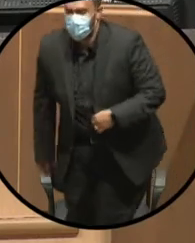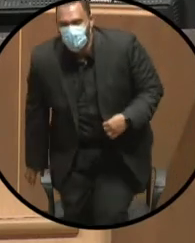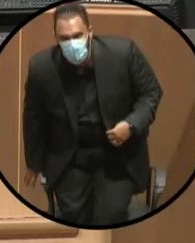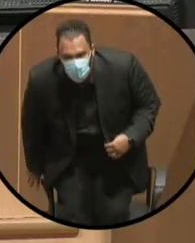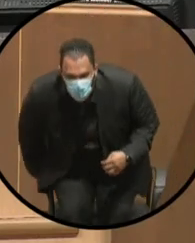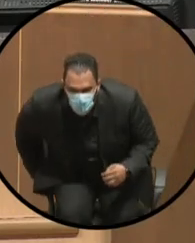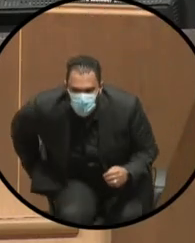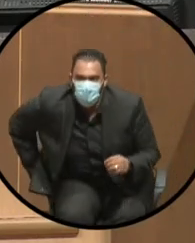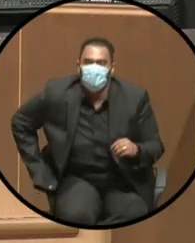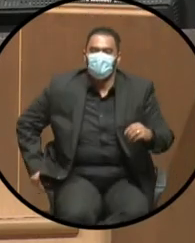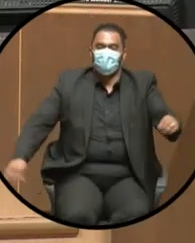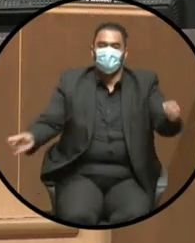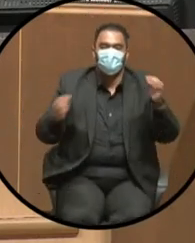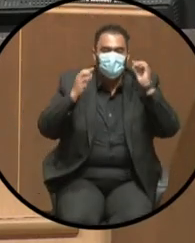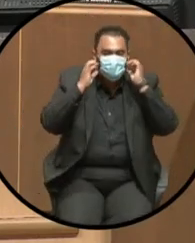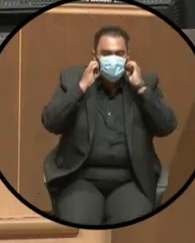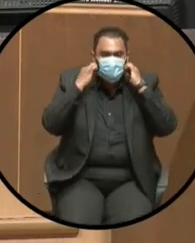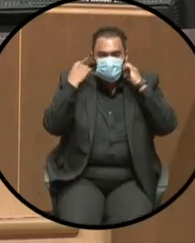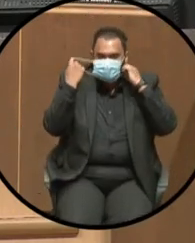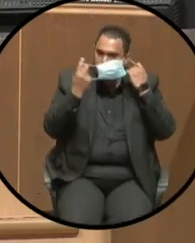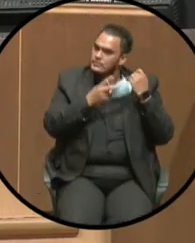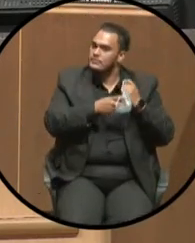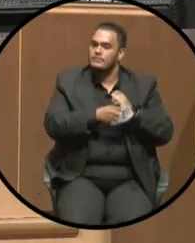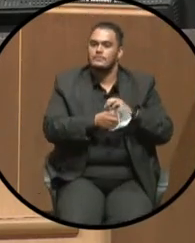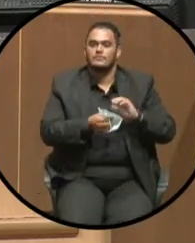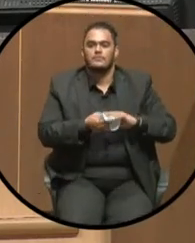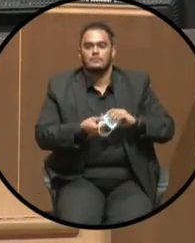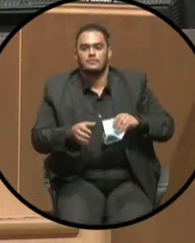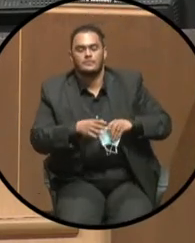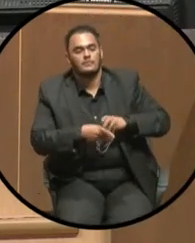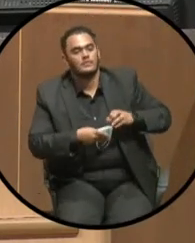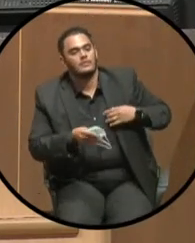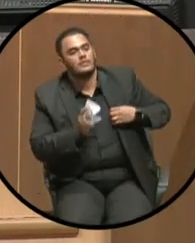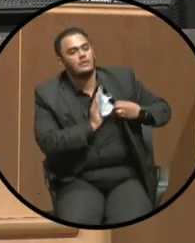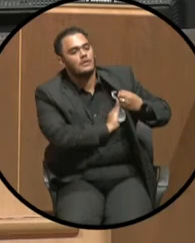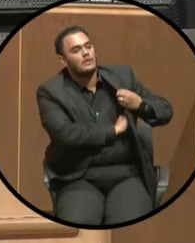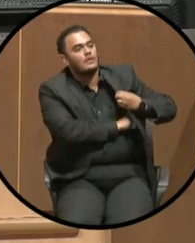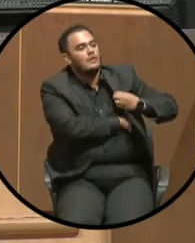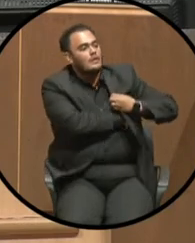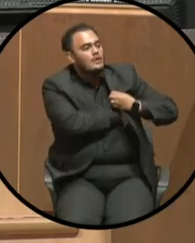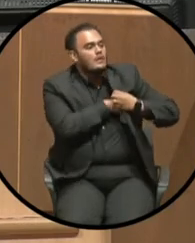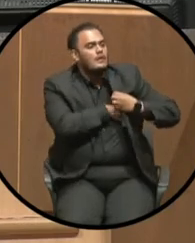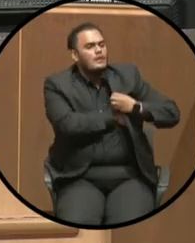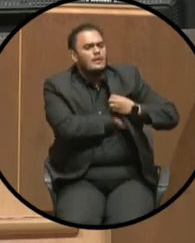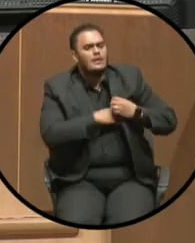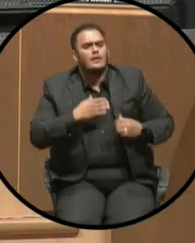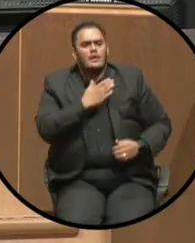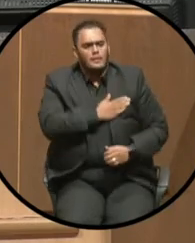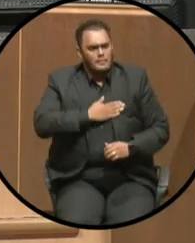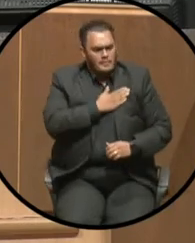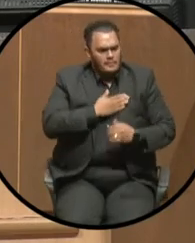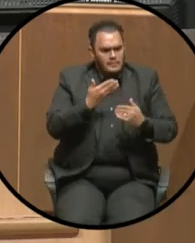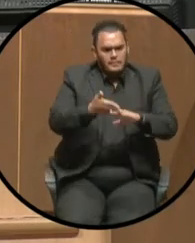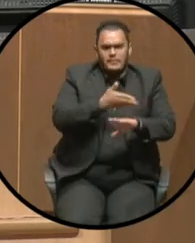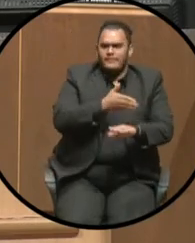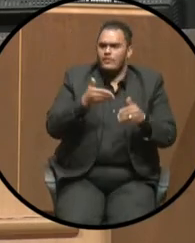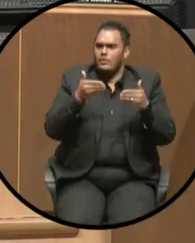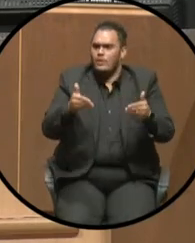you for that. We do have a couple of individuals that are not, and I'm going to ask again politely, please put your mask on and keep them on.